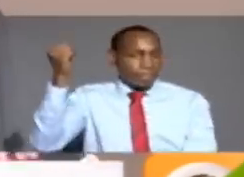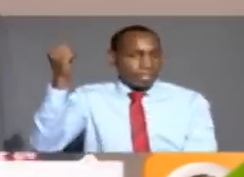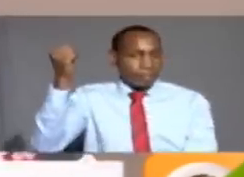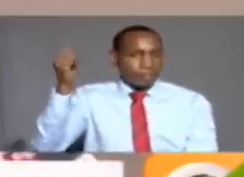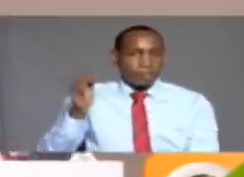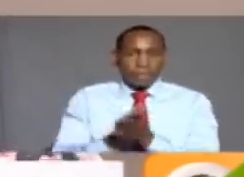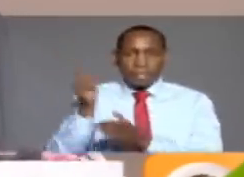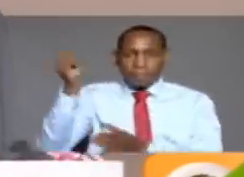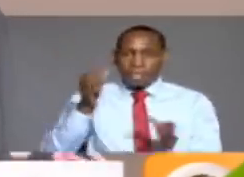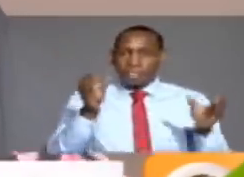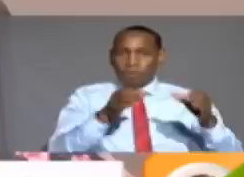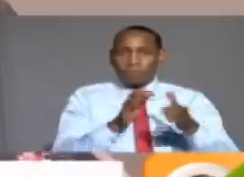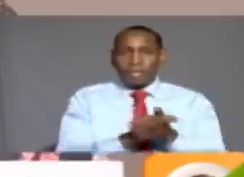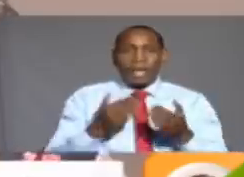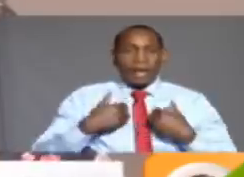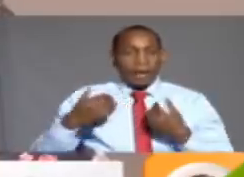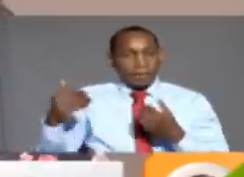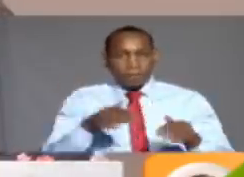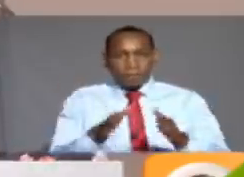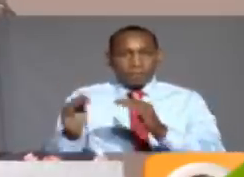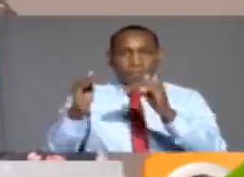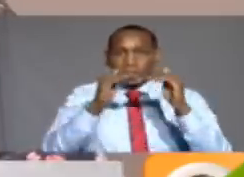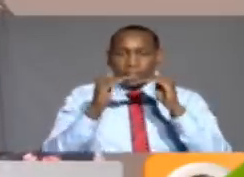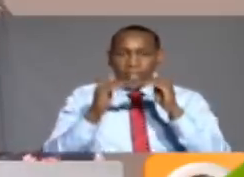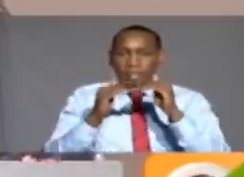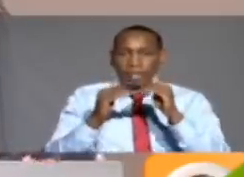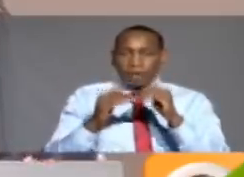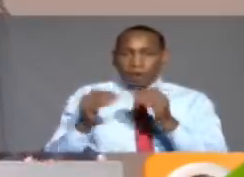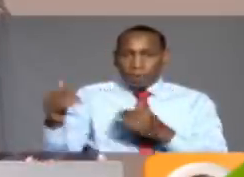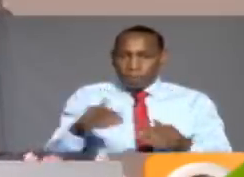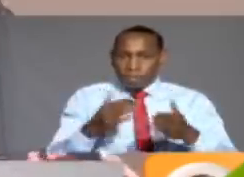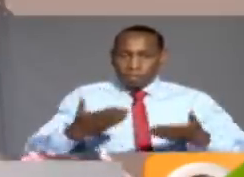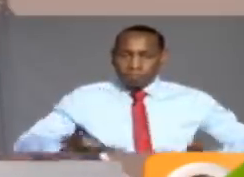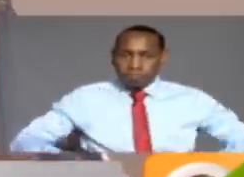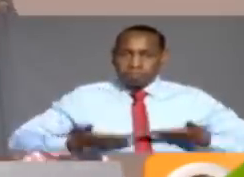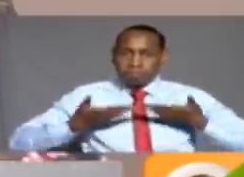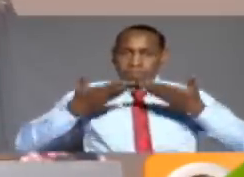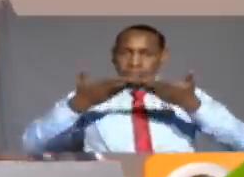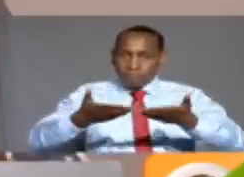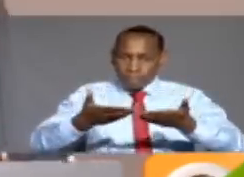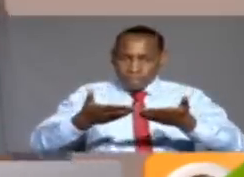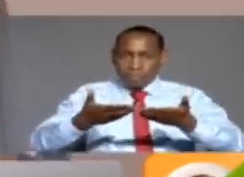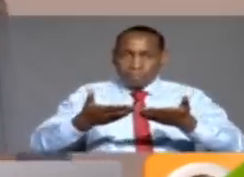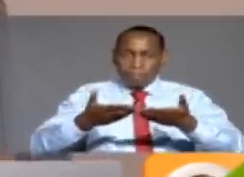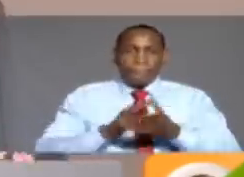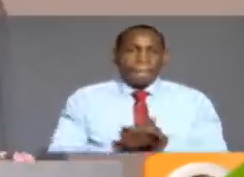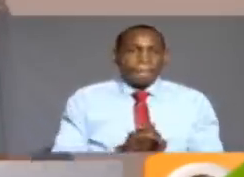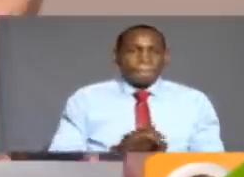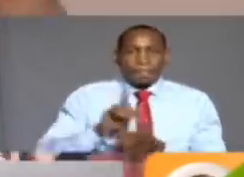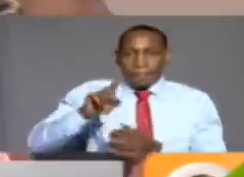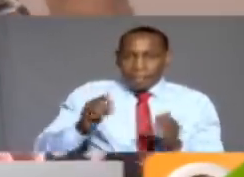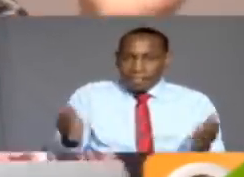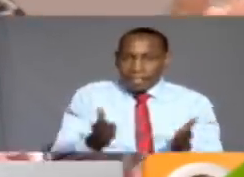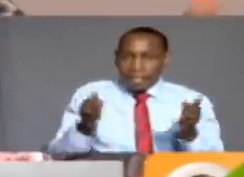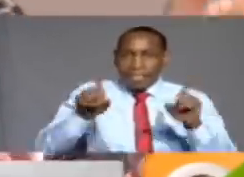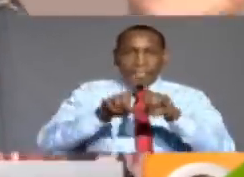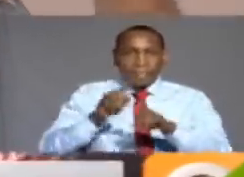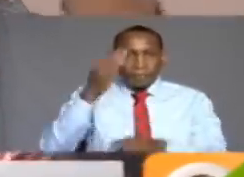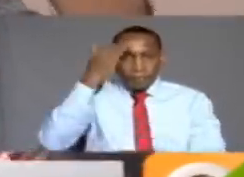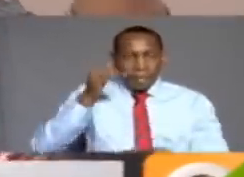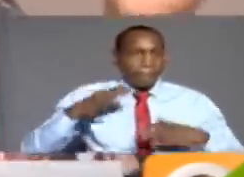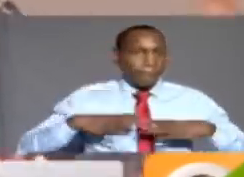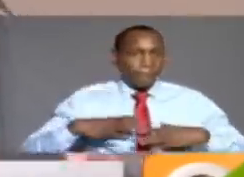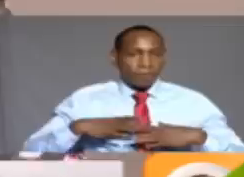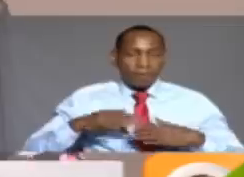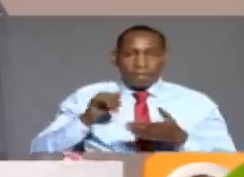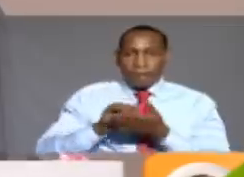in political parties, there is room for democracy, room to express yourself. And we must encourage that, because these people, you know